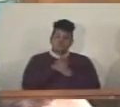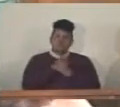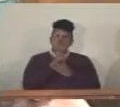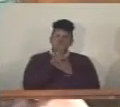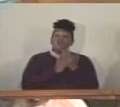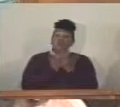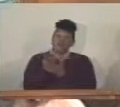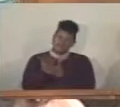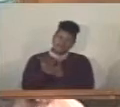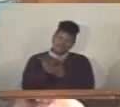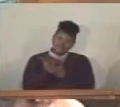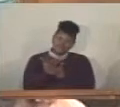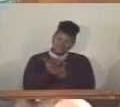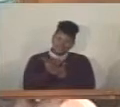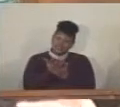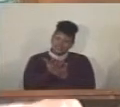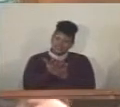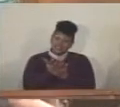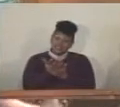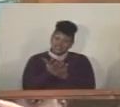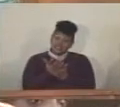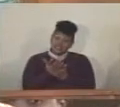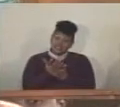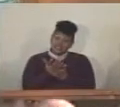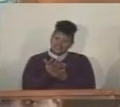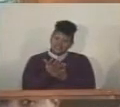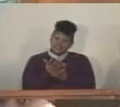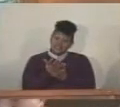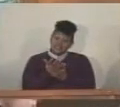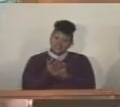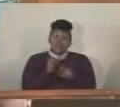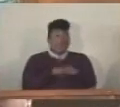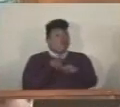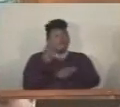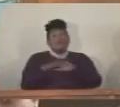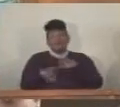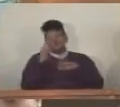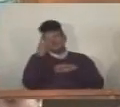the Supreme Court judge just simply cannot